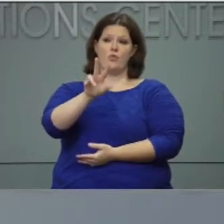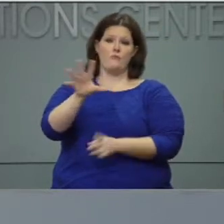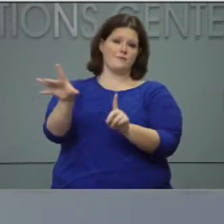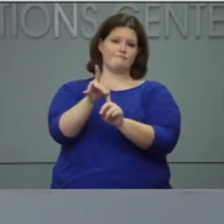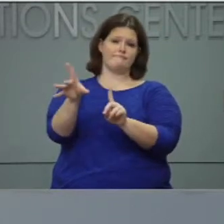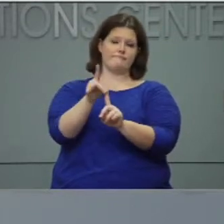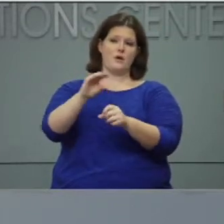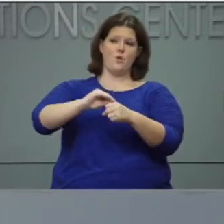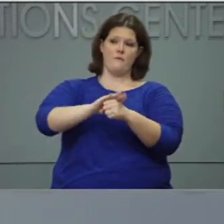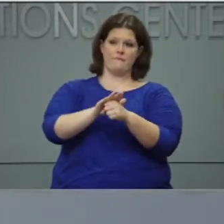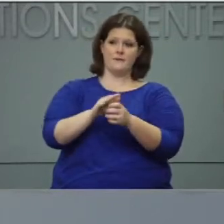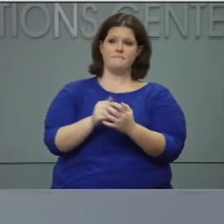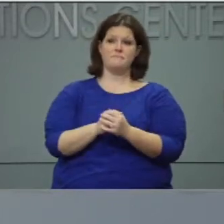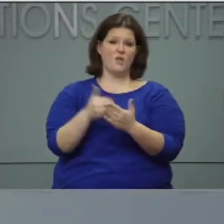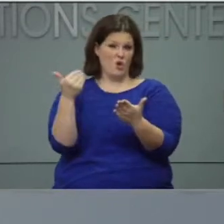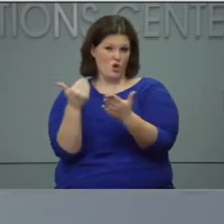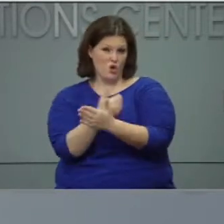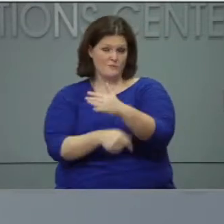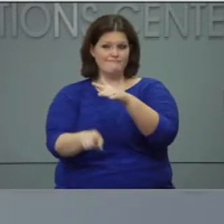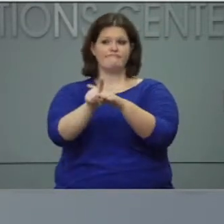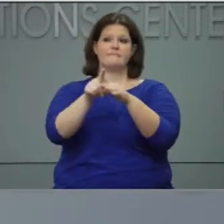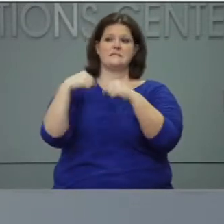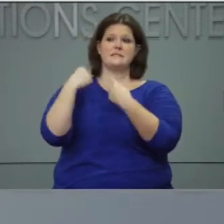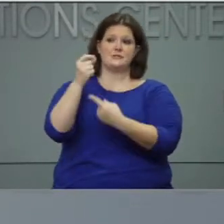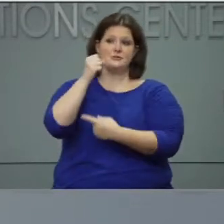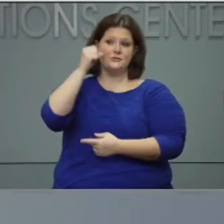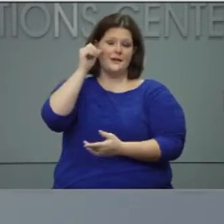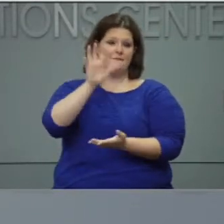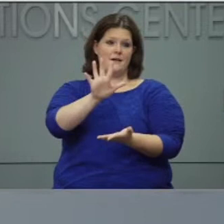5,256 new cases reported since yesterday.